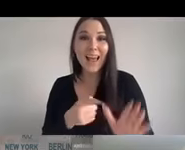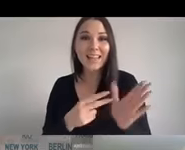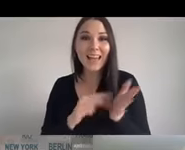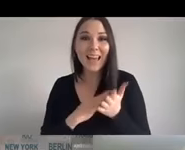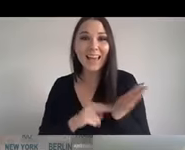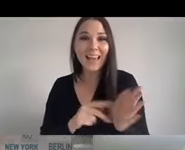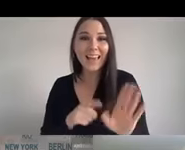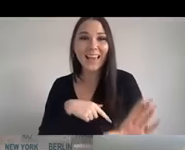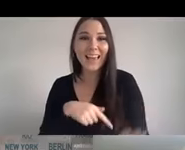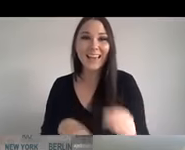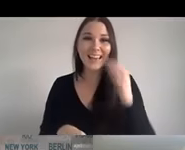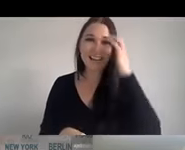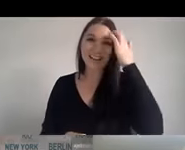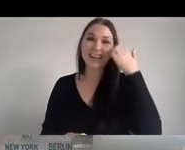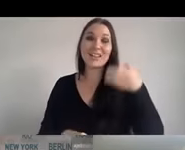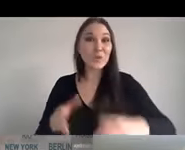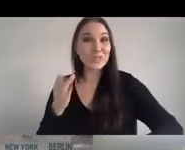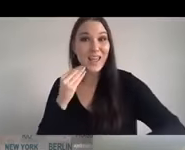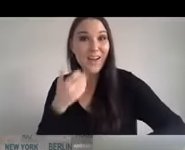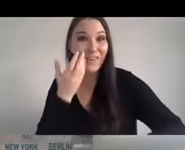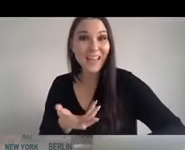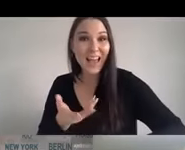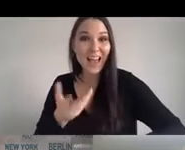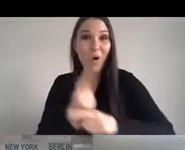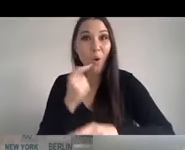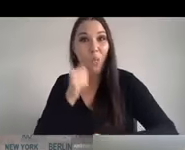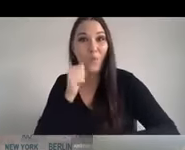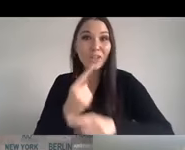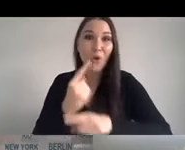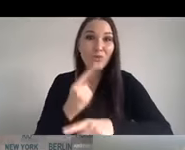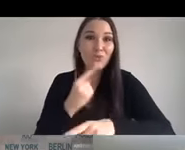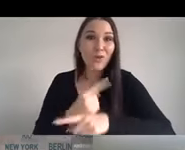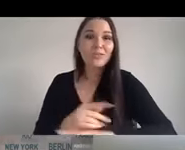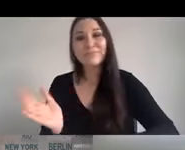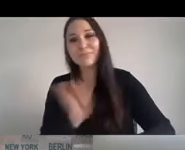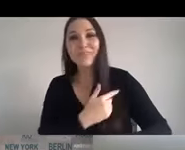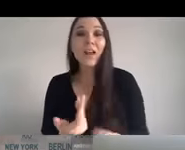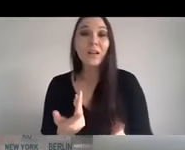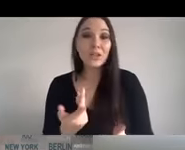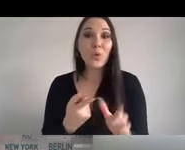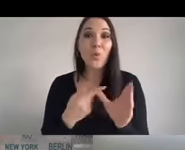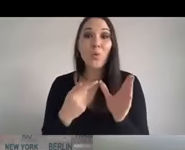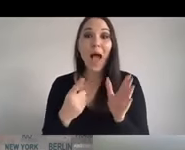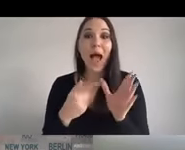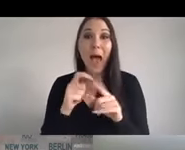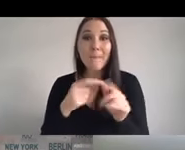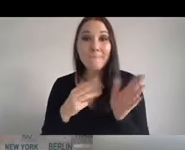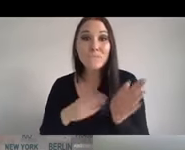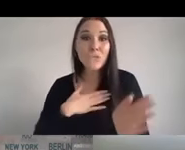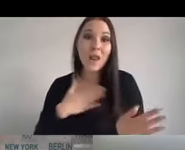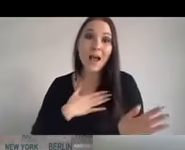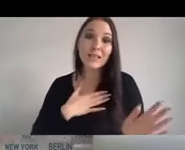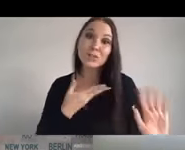Yeah, that's something you don't hear every day. So Adam, do you want to jump on next? Tell us a little bit more about